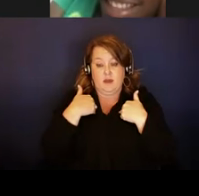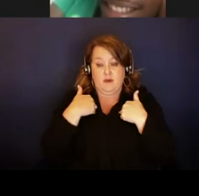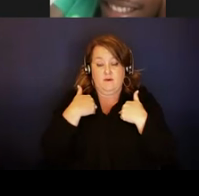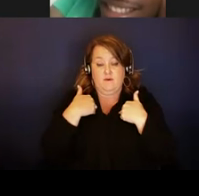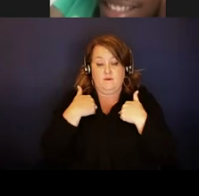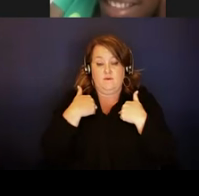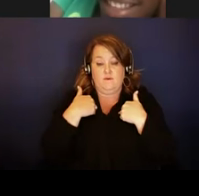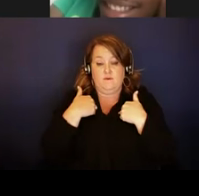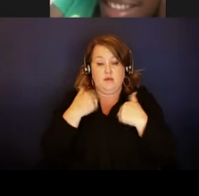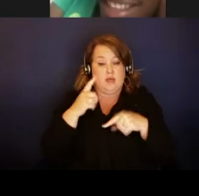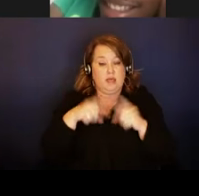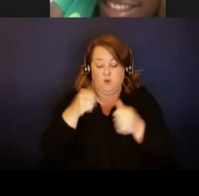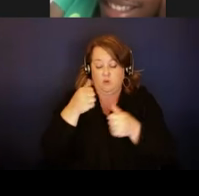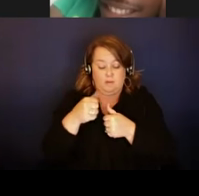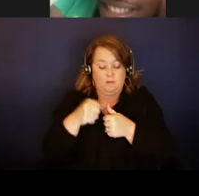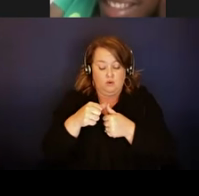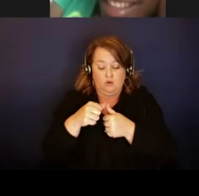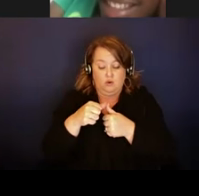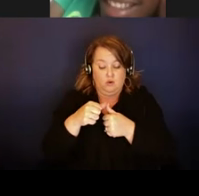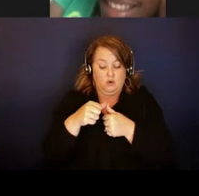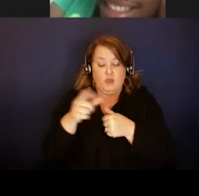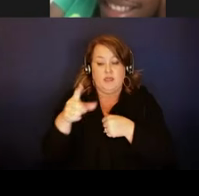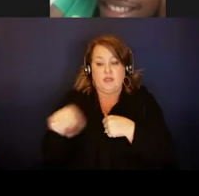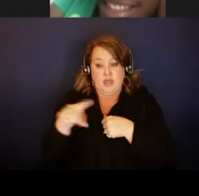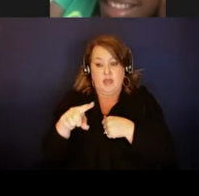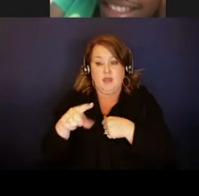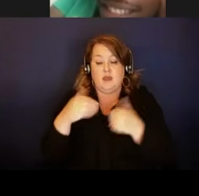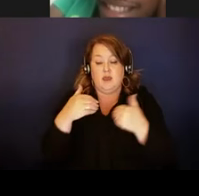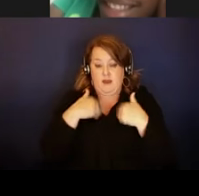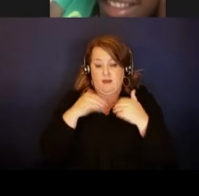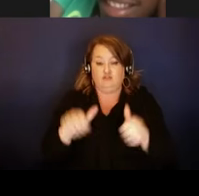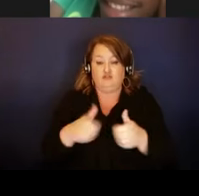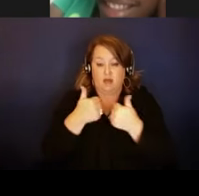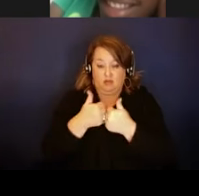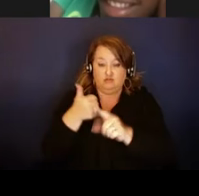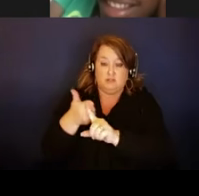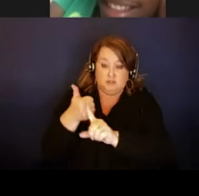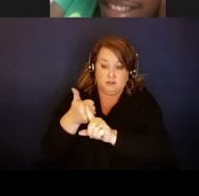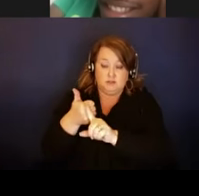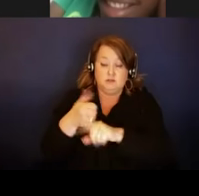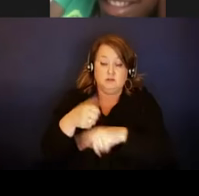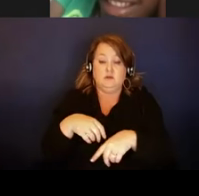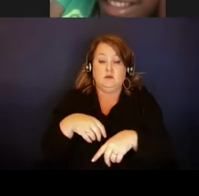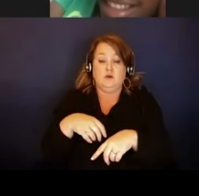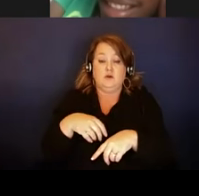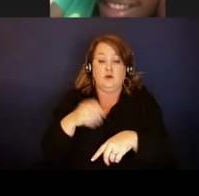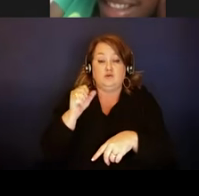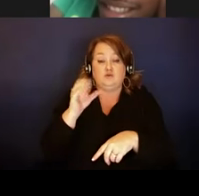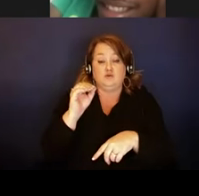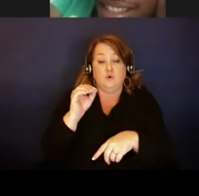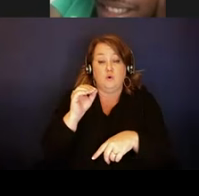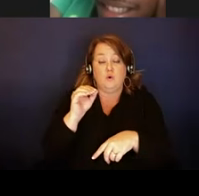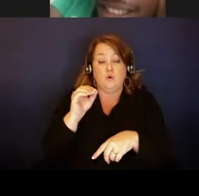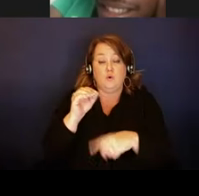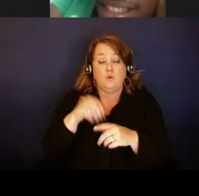I can't remember, they have challenges of their own, and so they